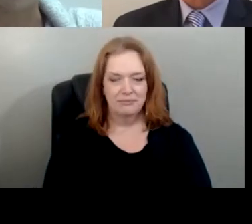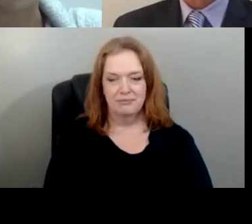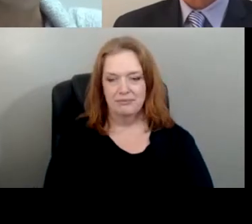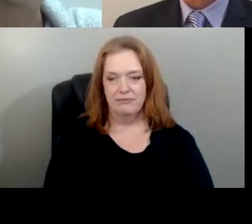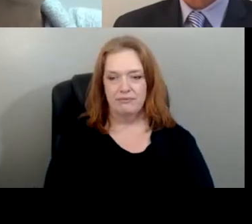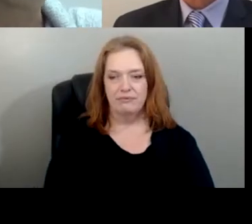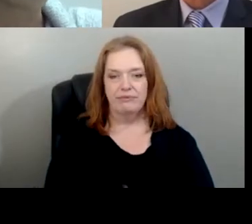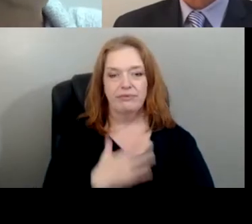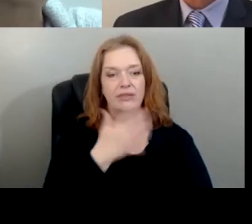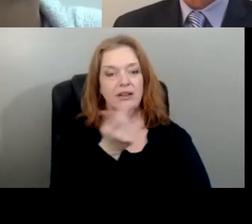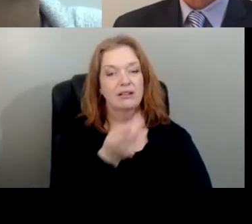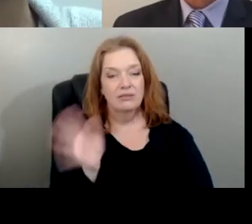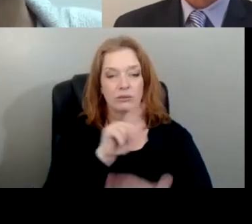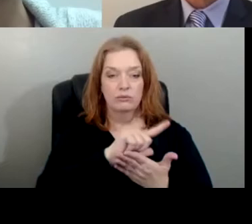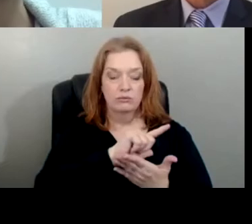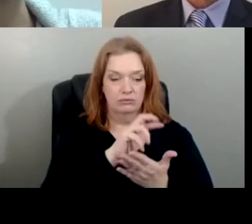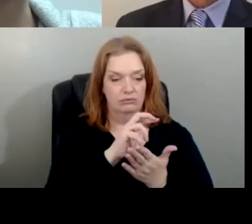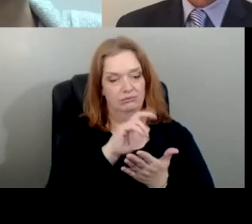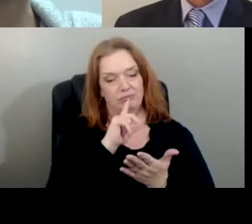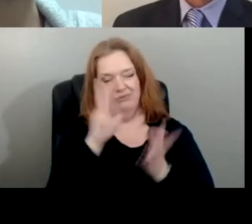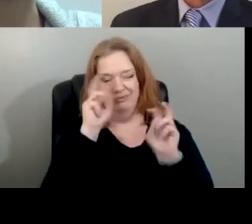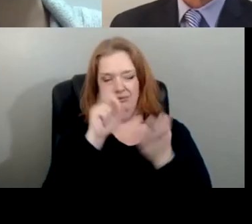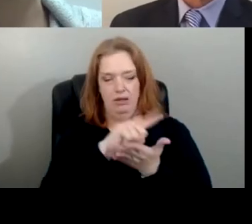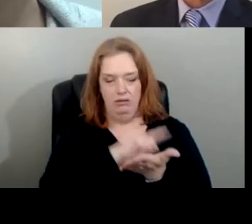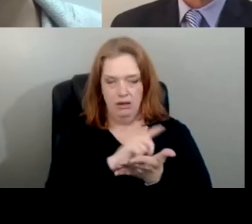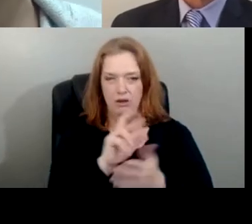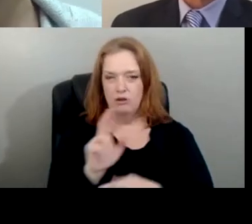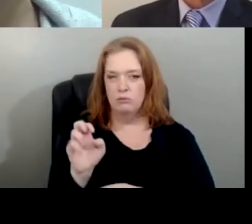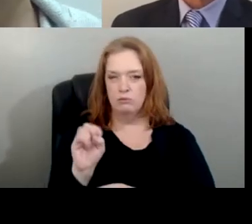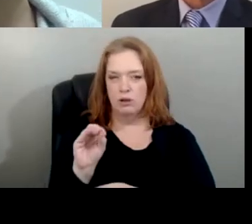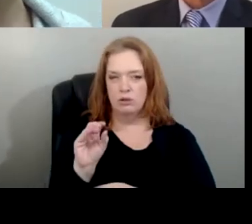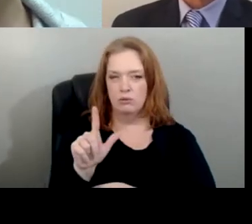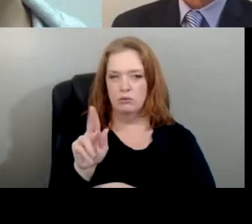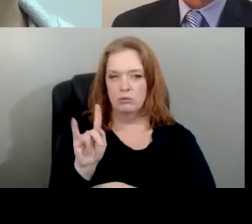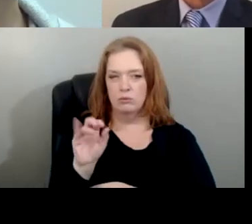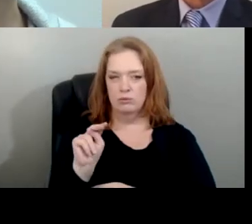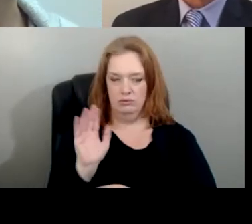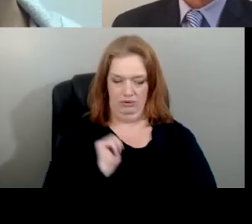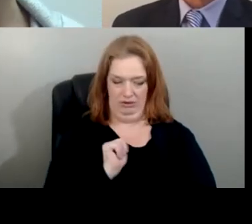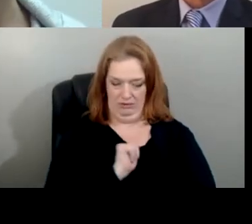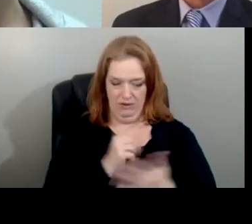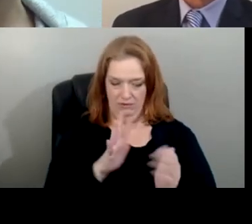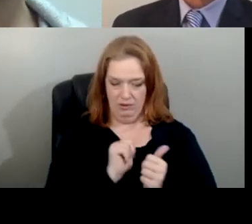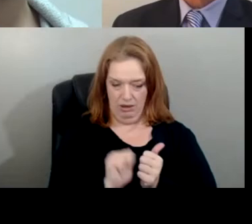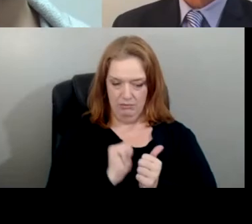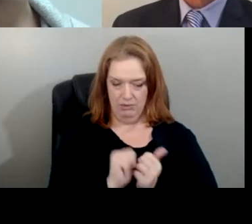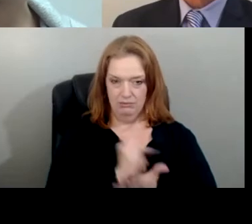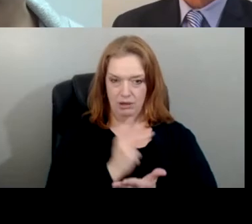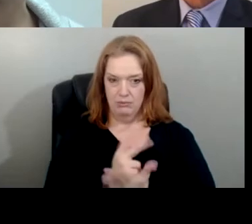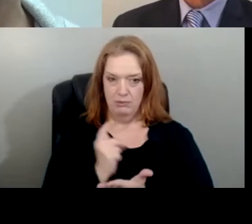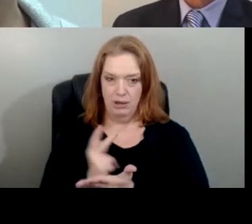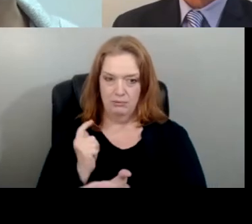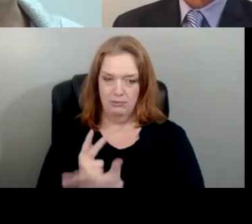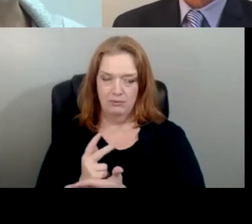few resolutions of our own. And I guess just to share a little bit of what that language would be like, in case we